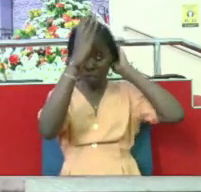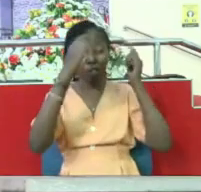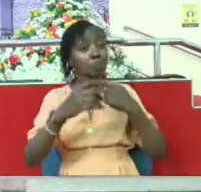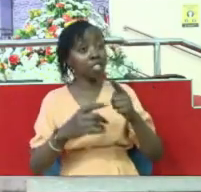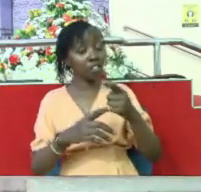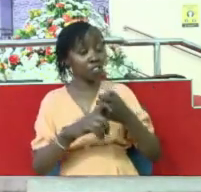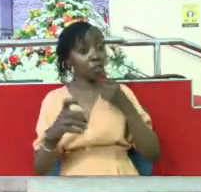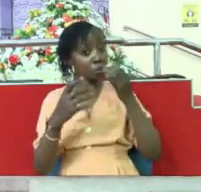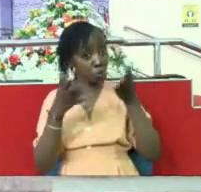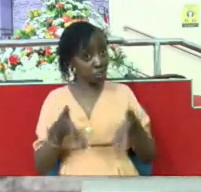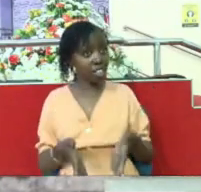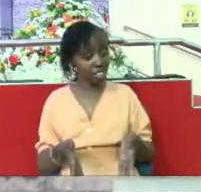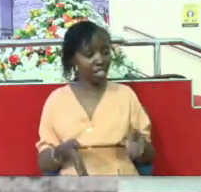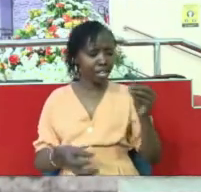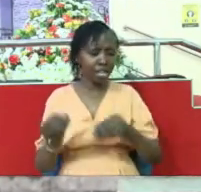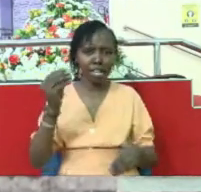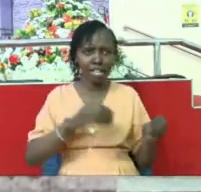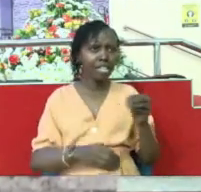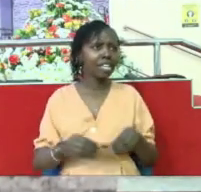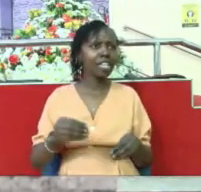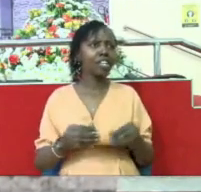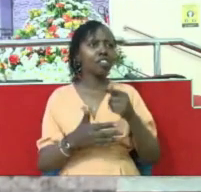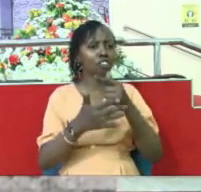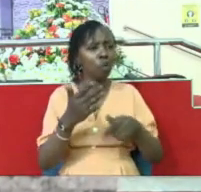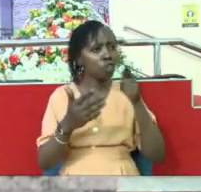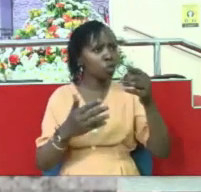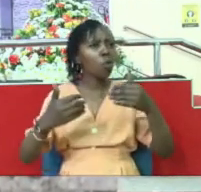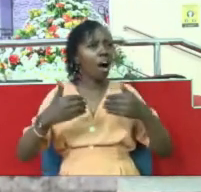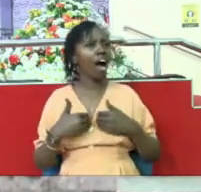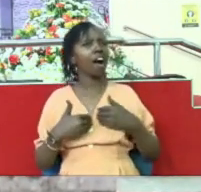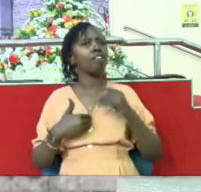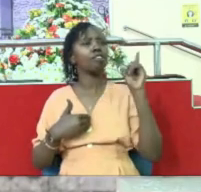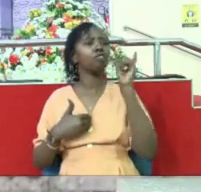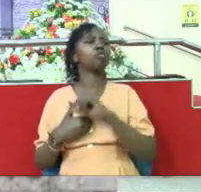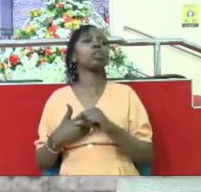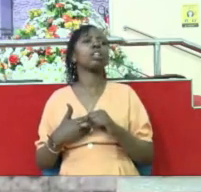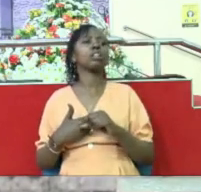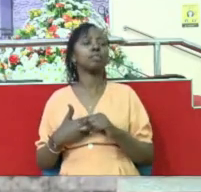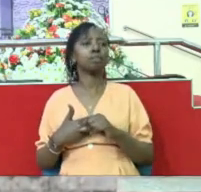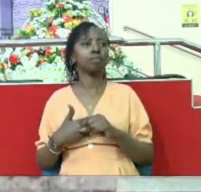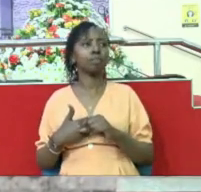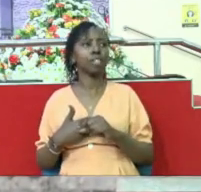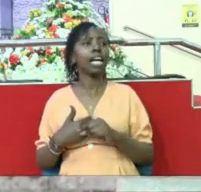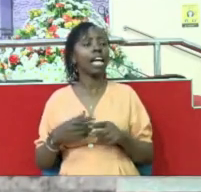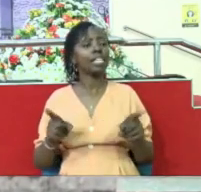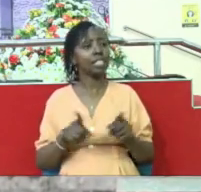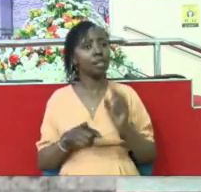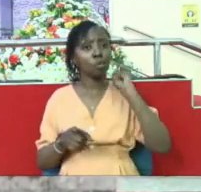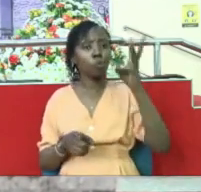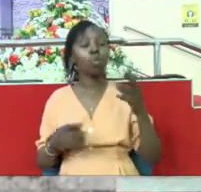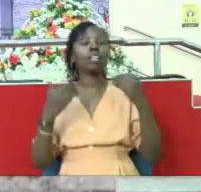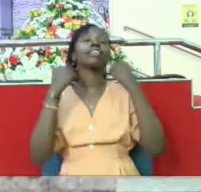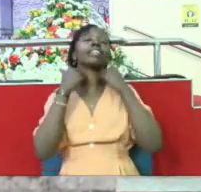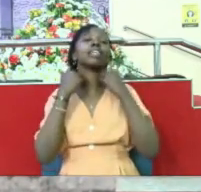From today. Give according to your ability. Toa kulingana na uwezo wako. Na utalala na amani.